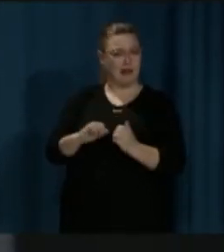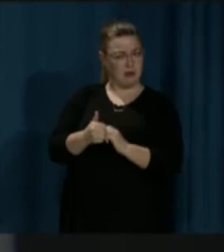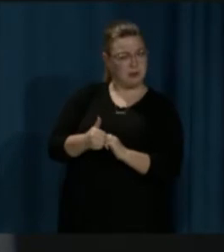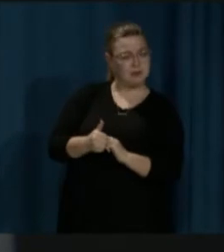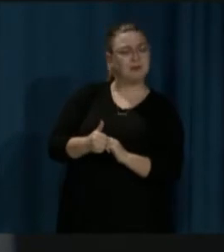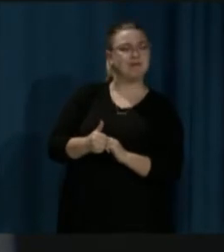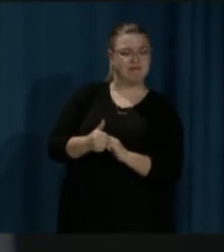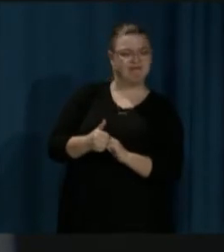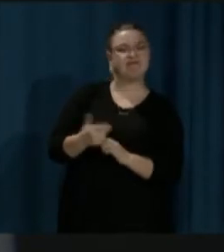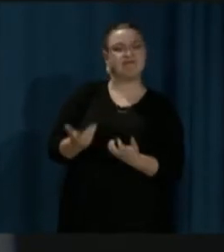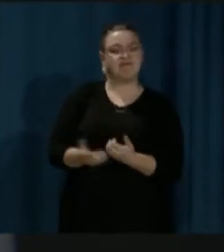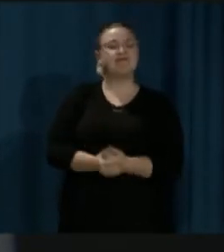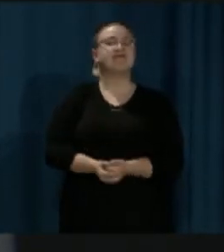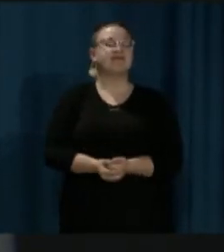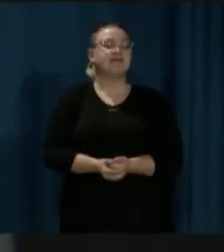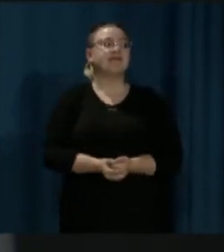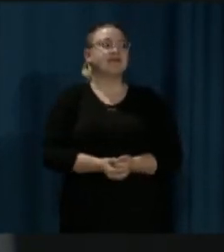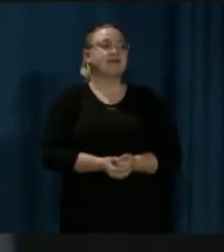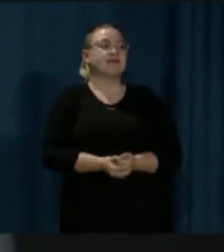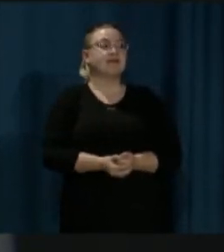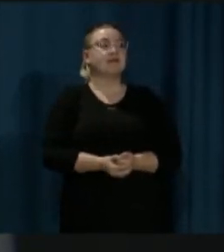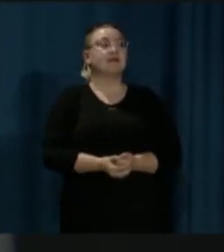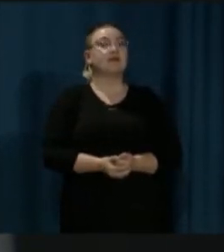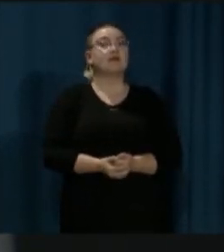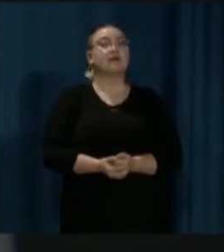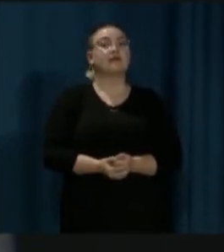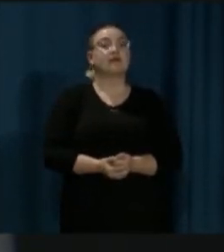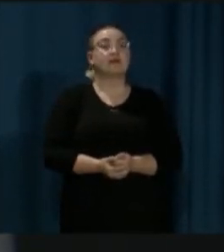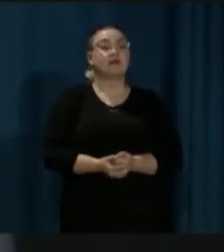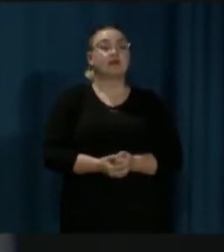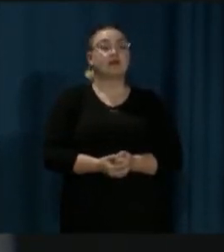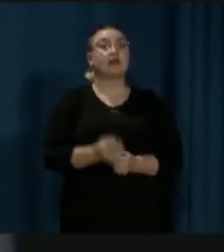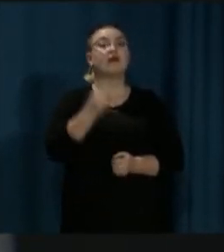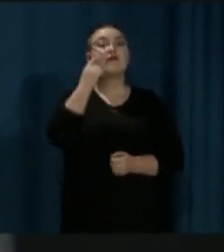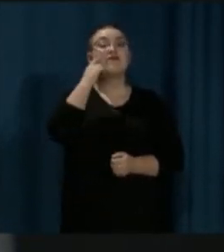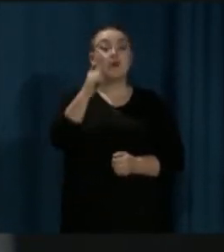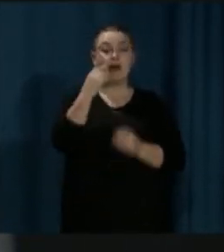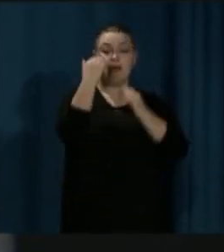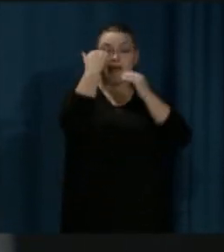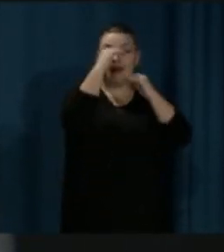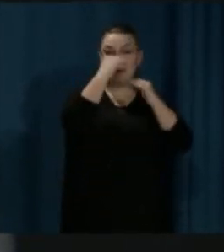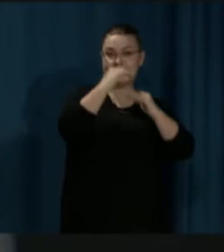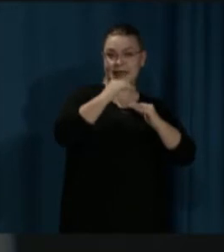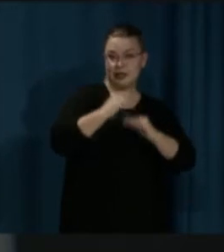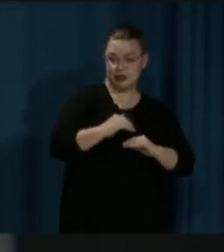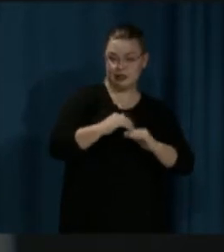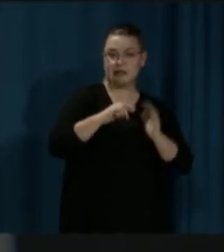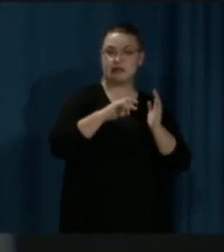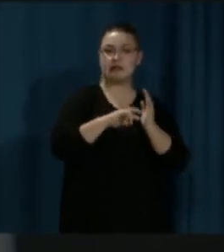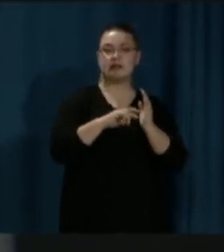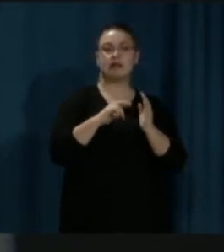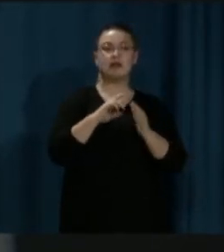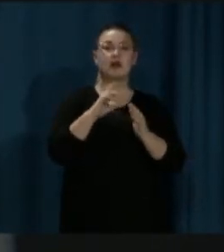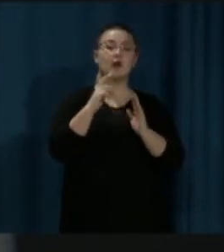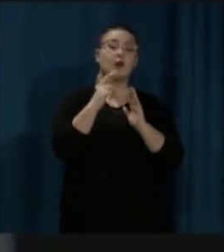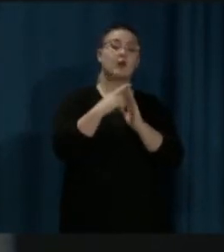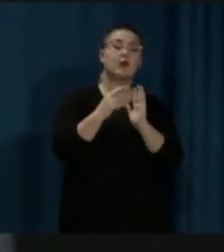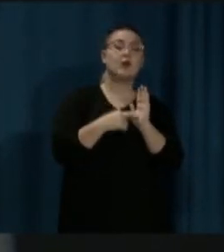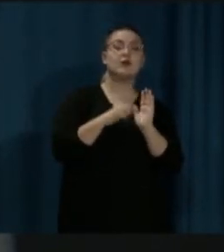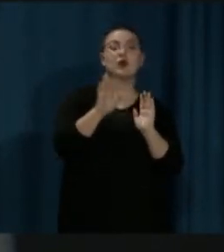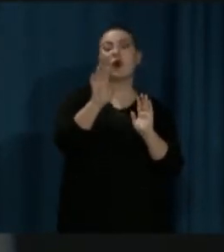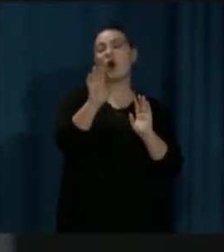mean, the downsides of starting to limit things are if people are used to, oh, I have all 4, I mean,